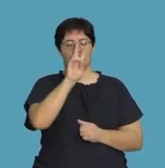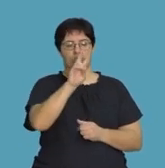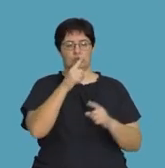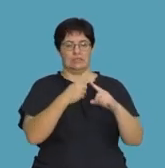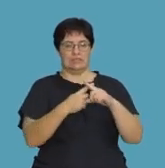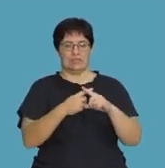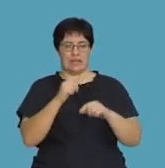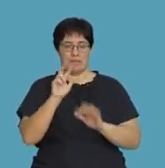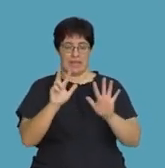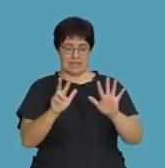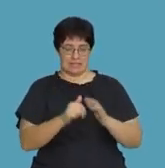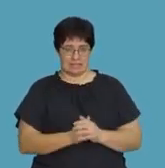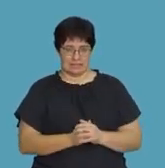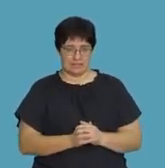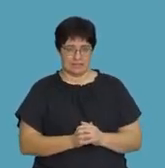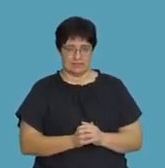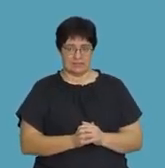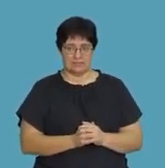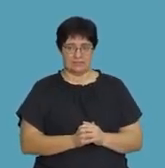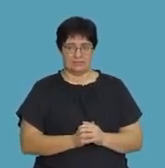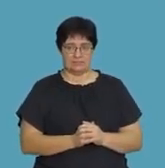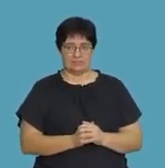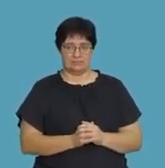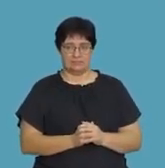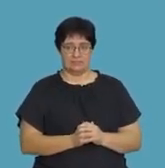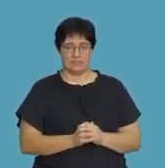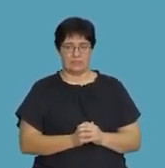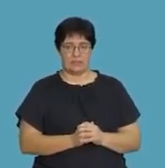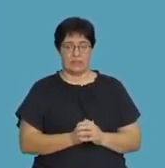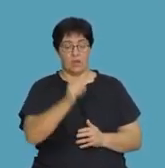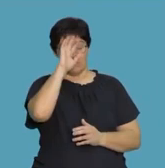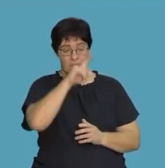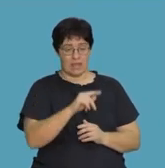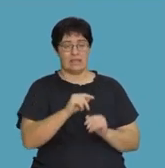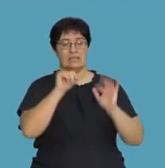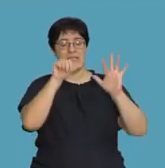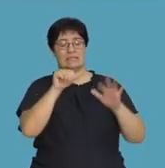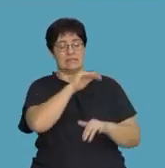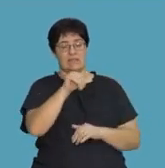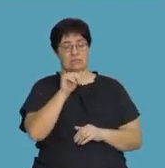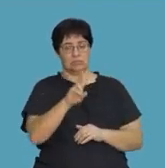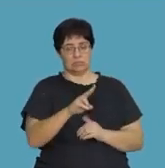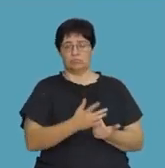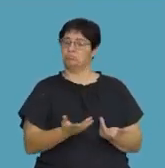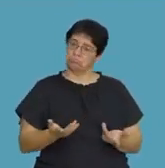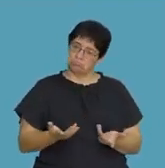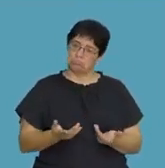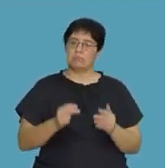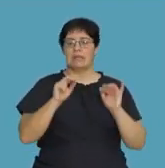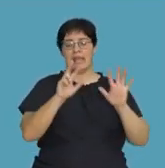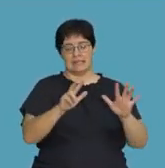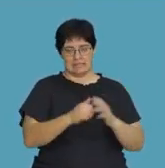outside, and then inside here I will have 2 multiplied by the 8 there. Then remember, 16 divided by 2